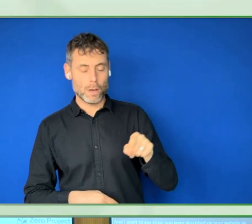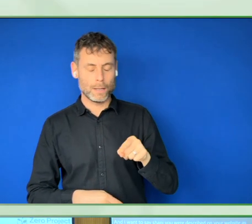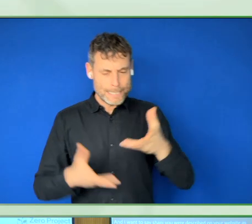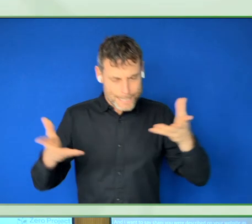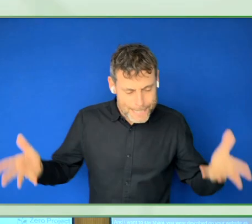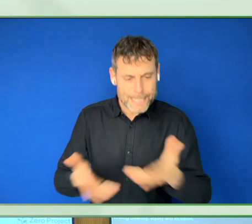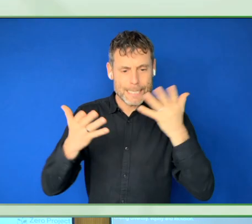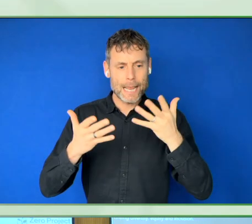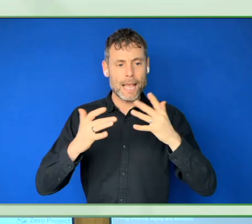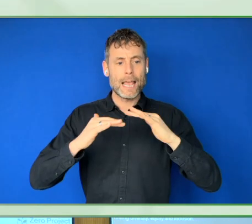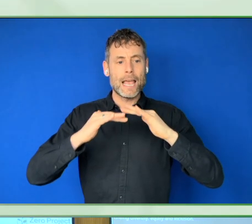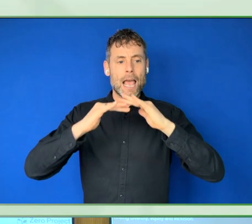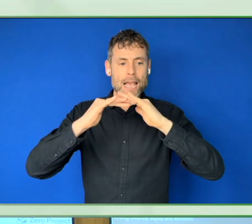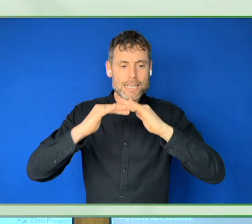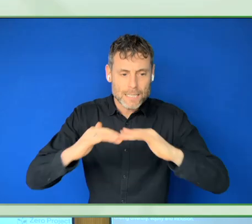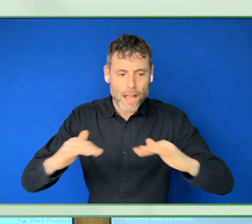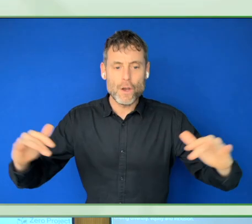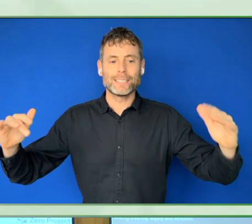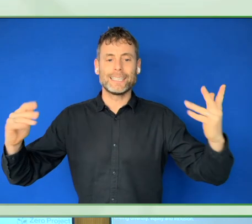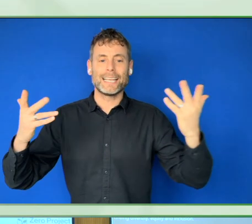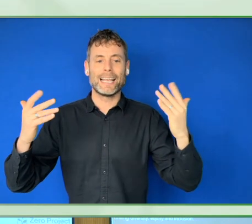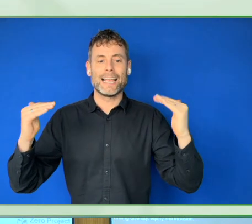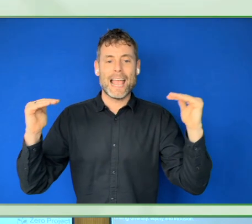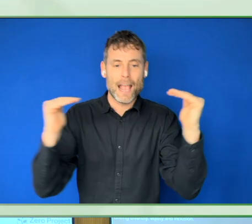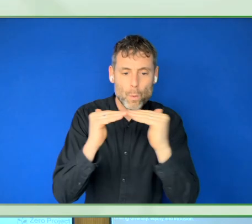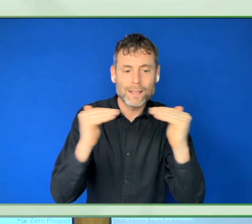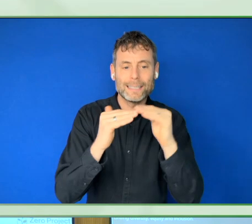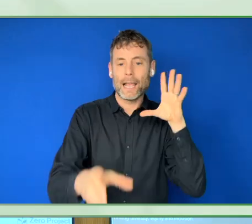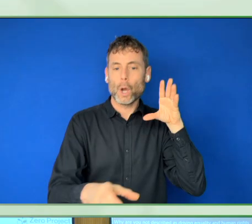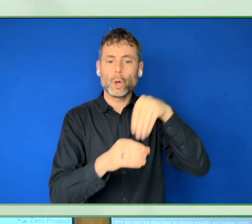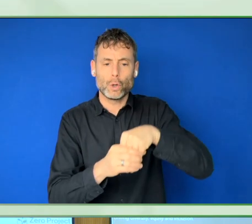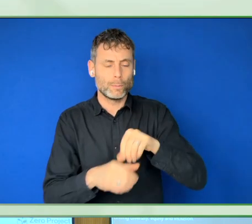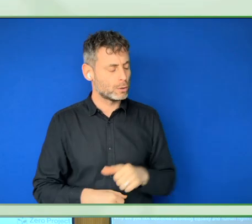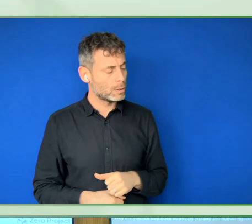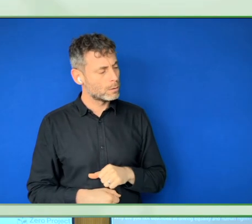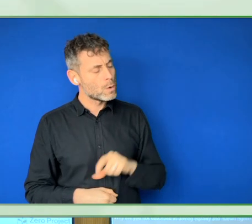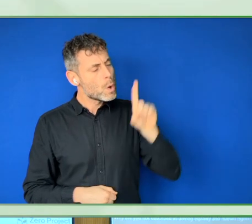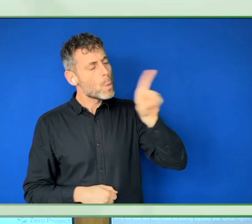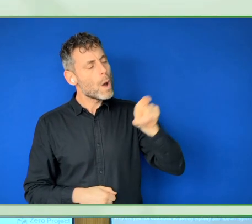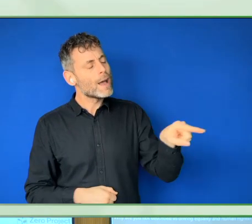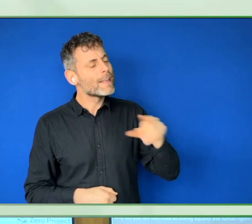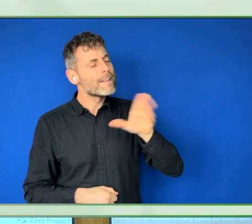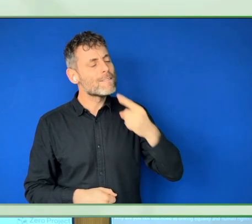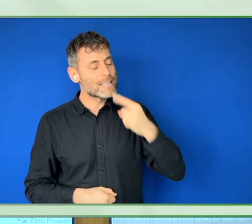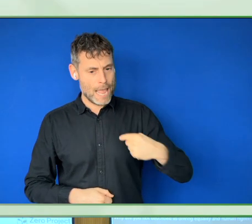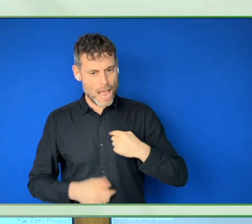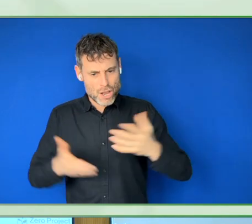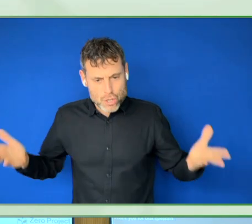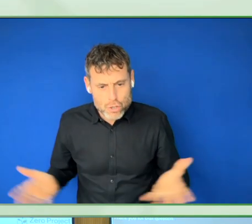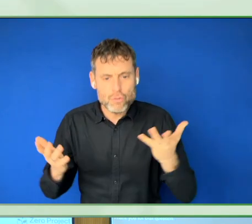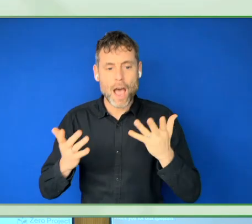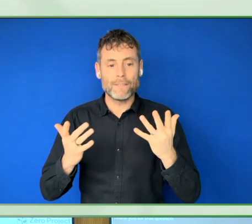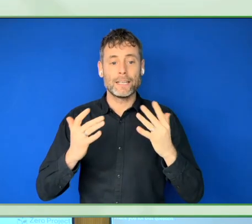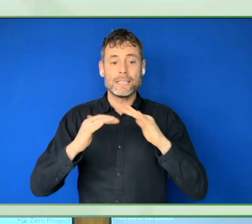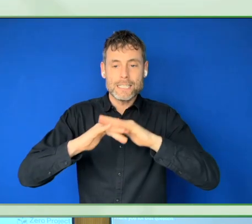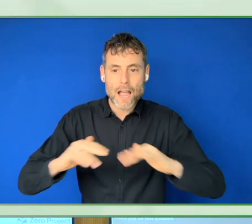not described as driving equality and human rights? Thank you for that question, Susan. I just want to do